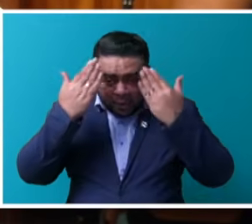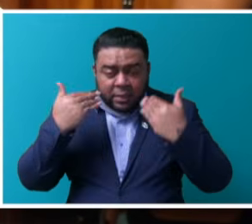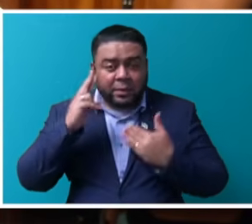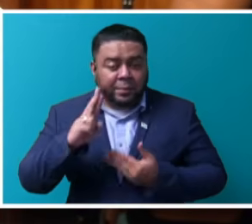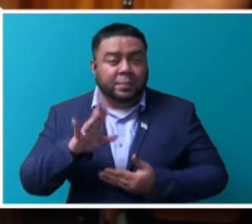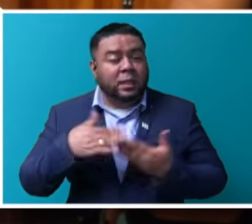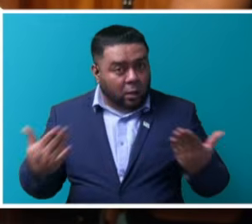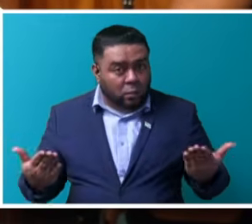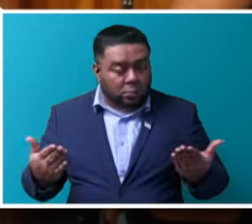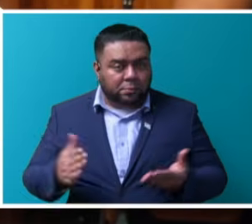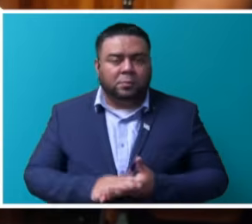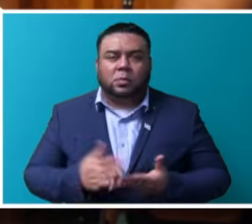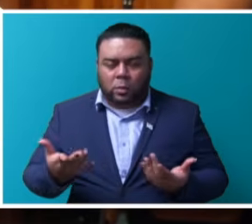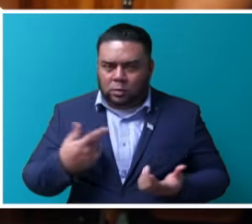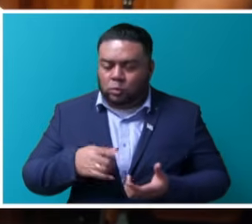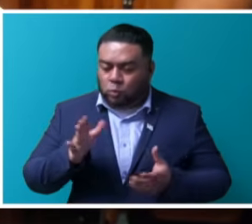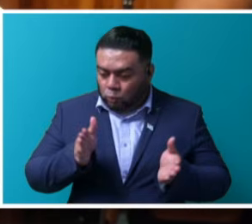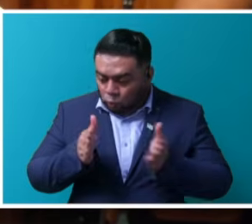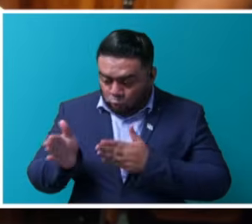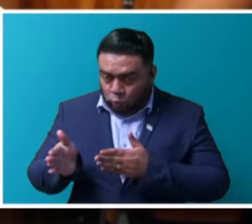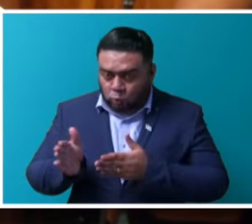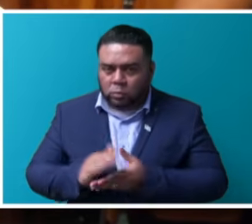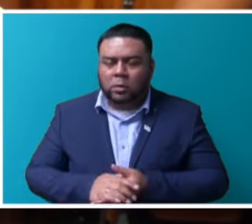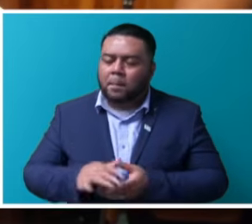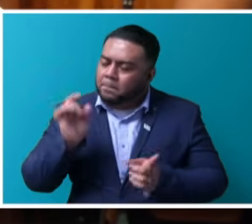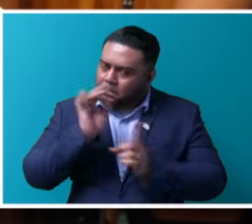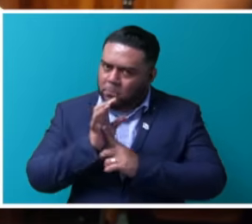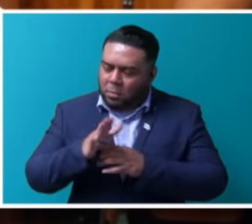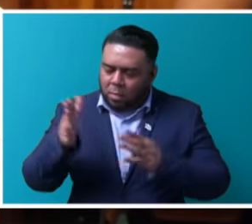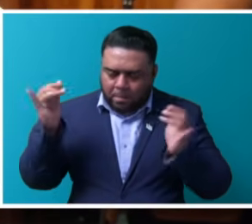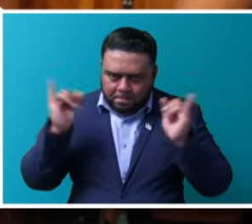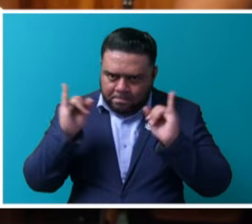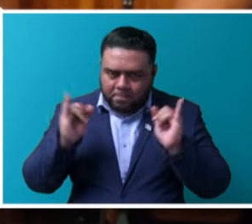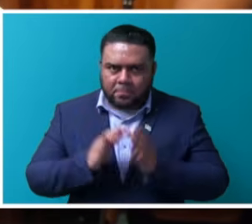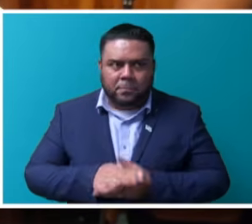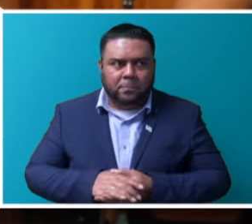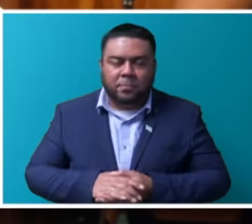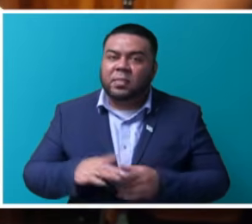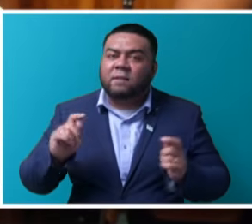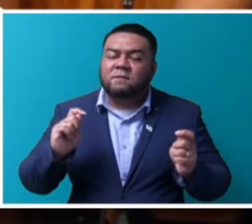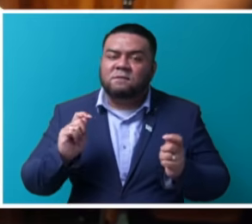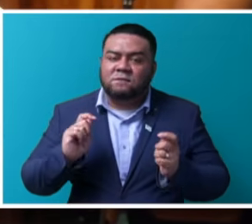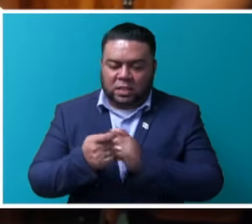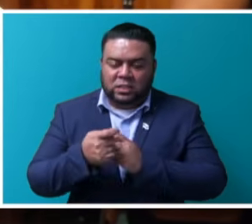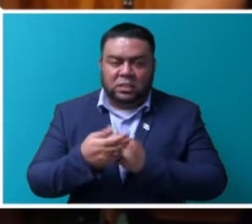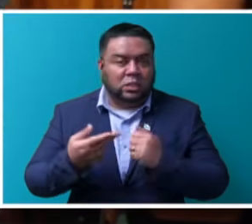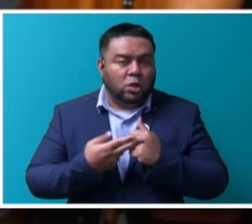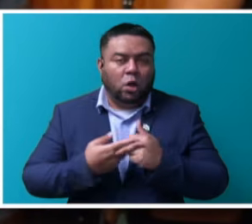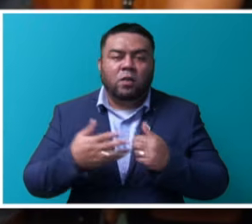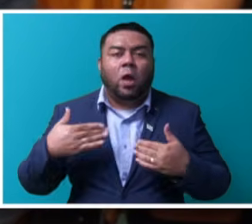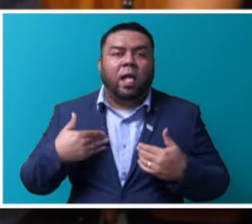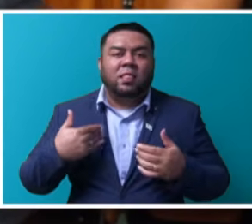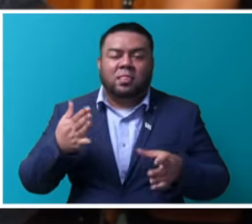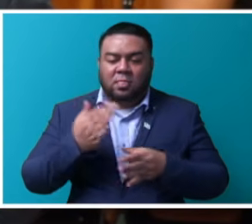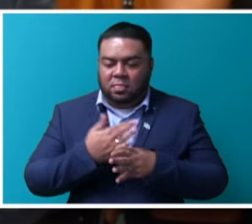now like to turn to one of the most urgent priorities of our government, the fixing of our health infrastructure and medical